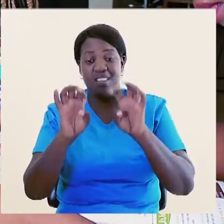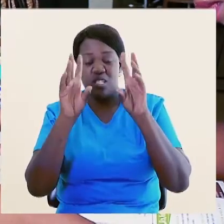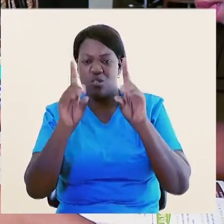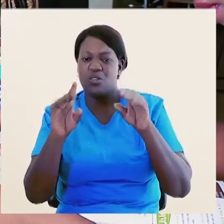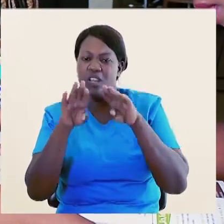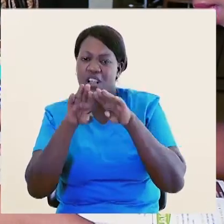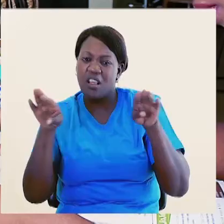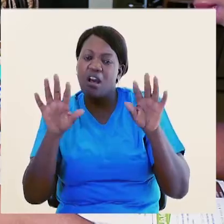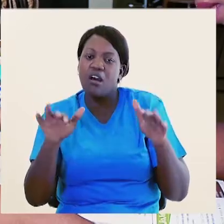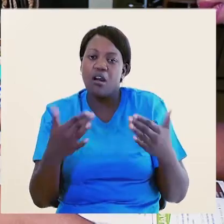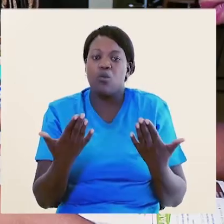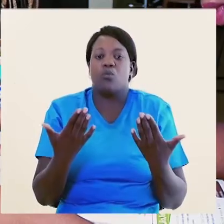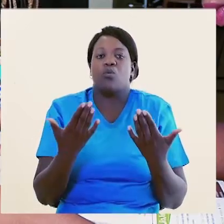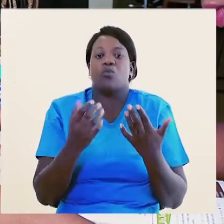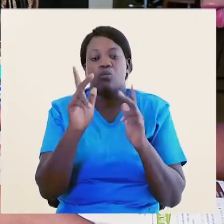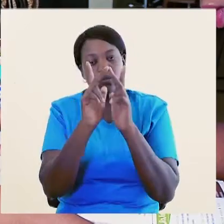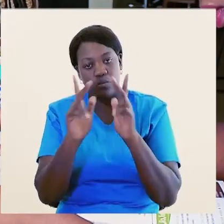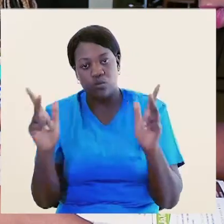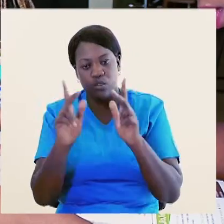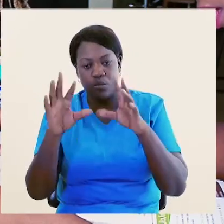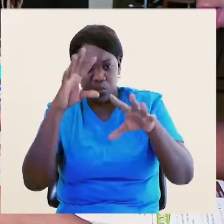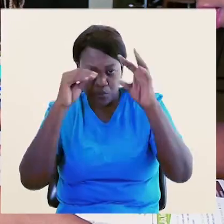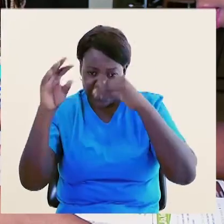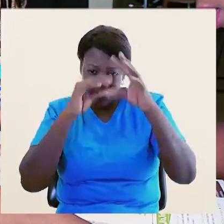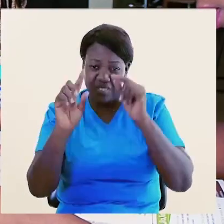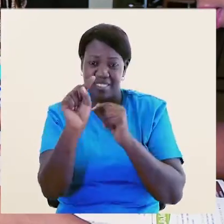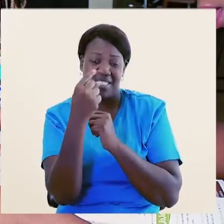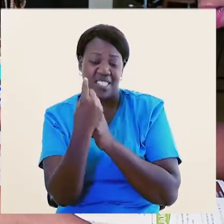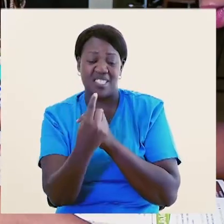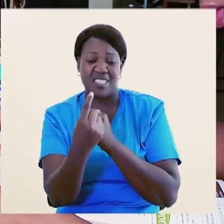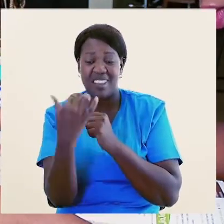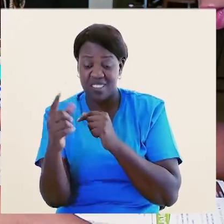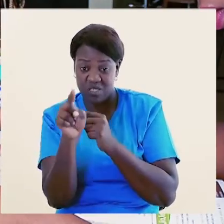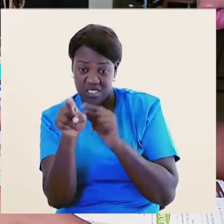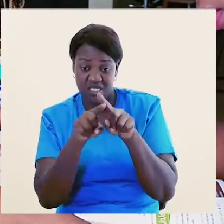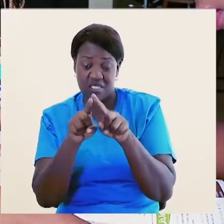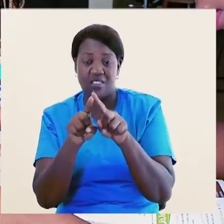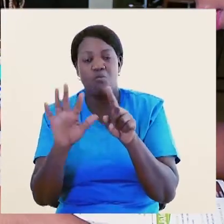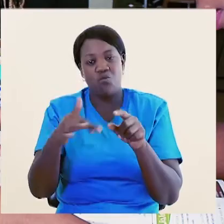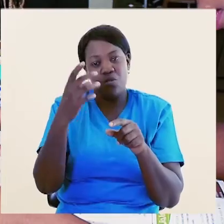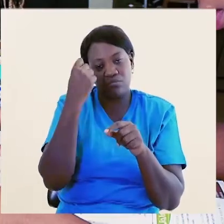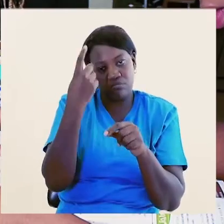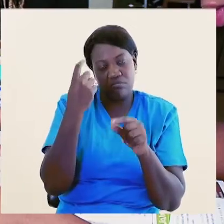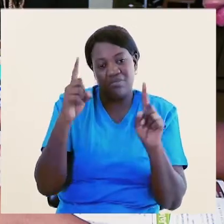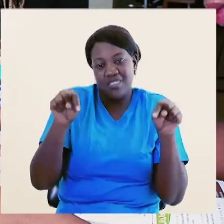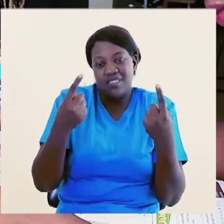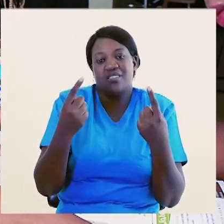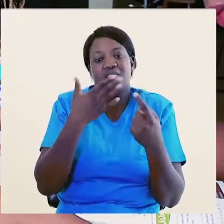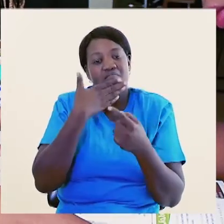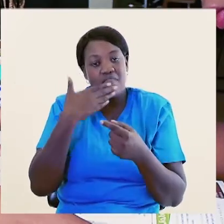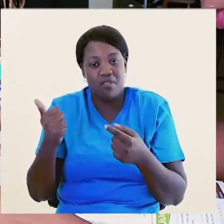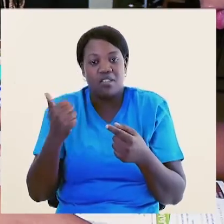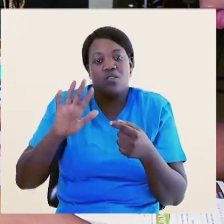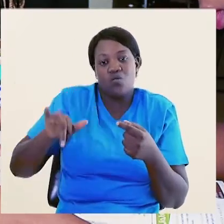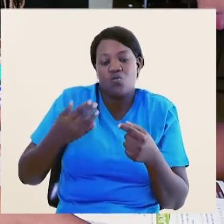in that country. See, people educate themselves as you are doing now because they want to understand things better and because they